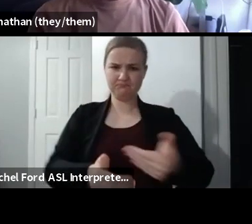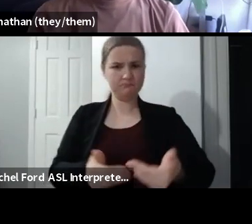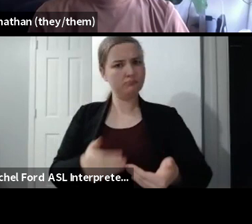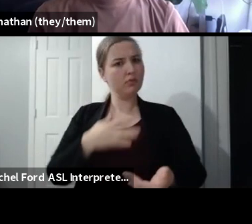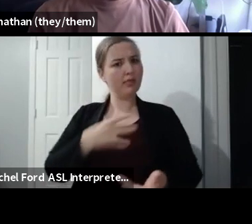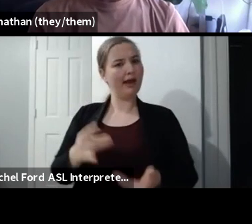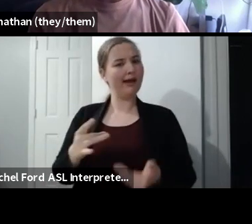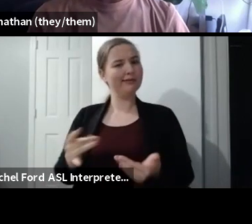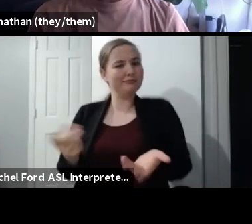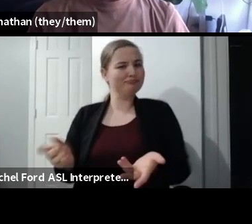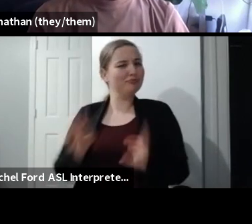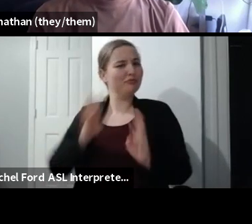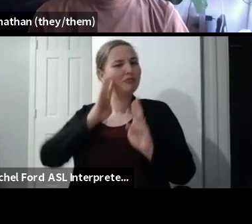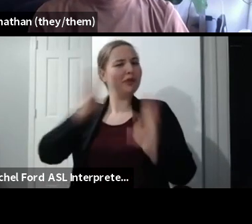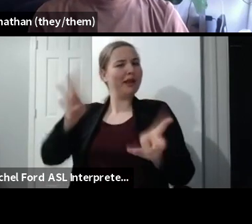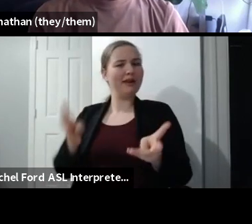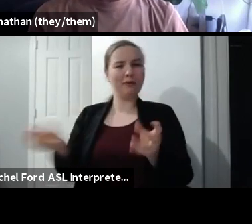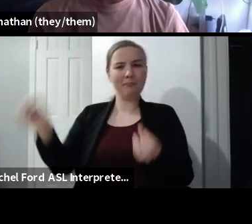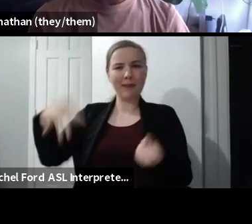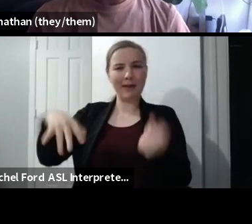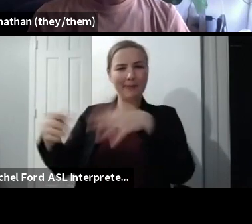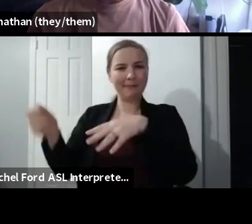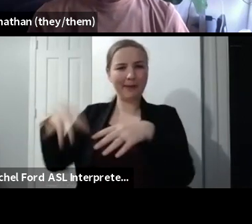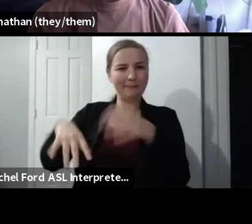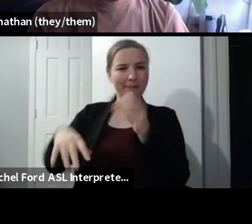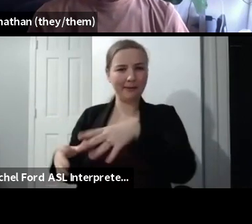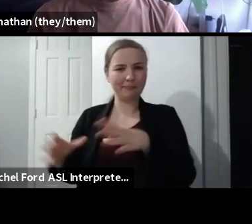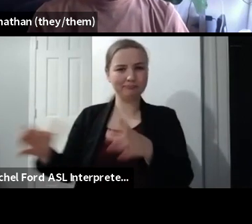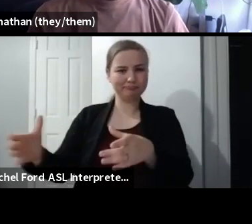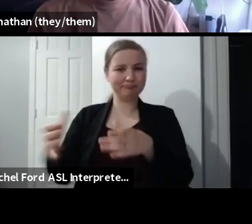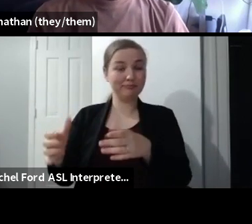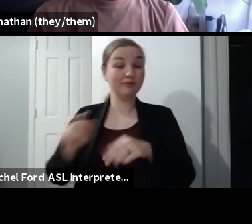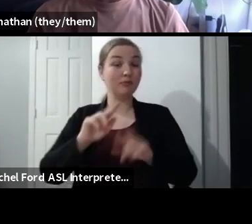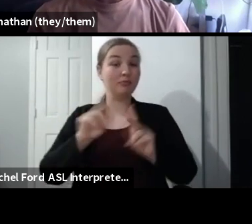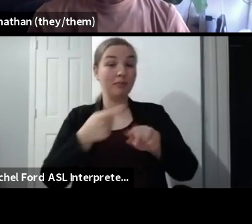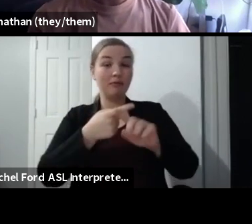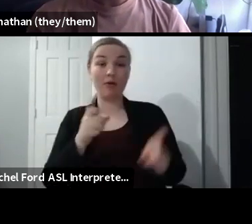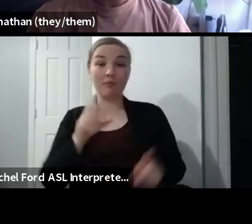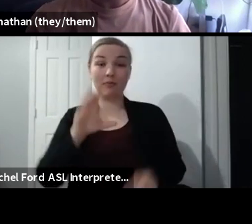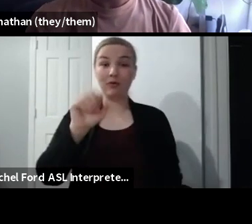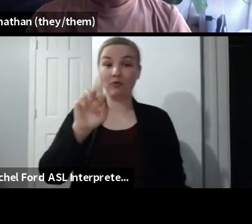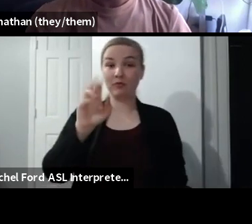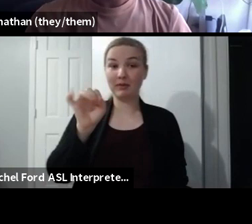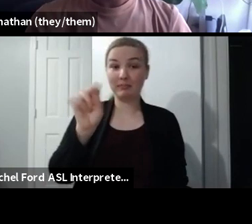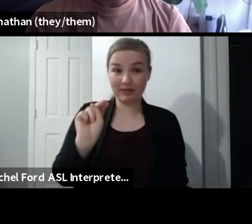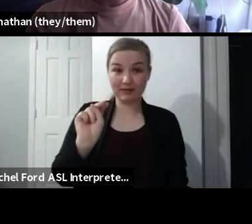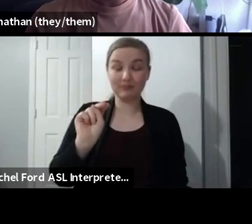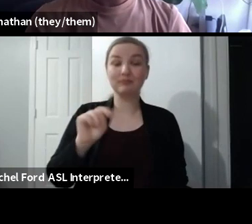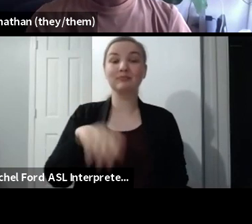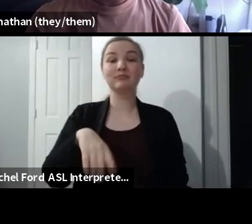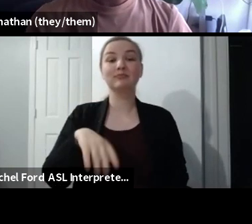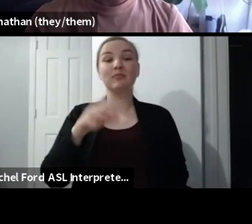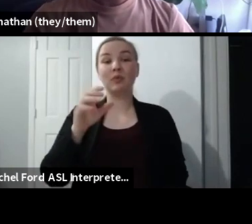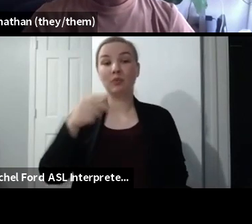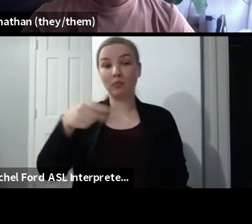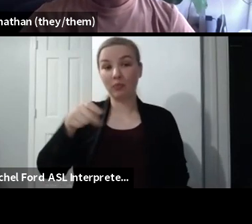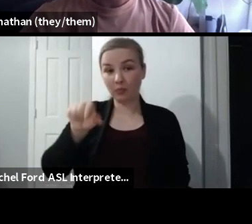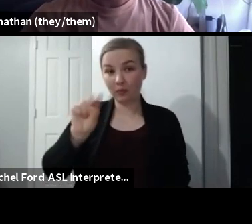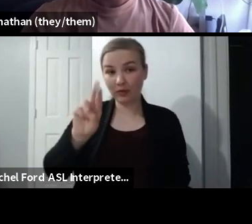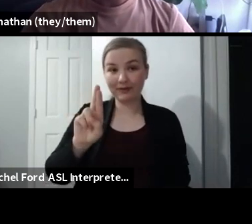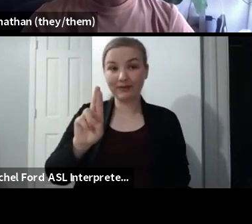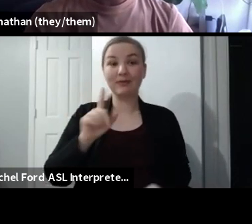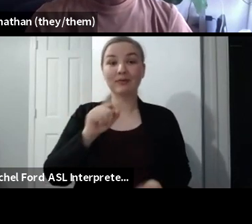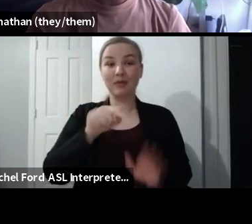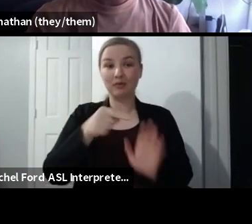Black people, BIPOC people, people from the Caribbean, like refuse to be queer in the ways that they're representing themselves